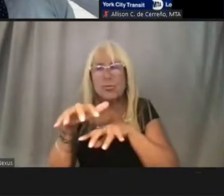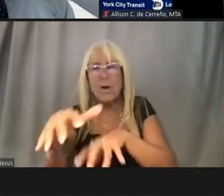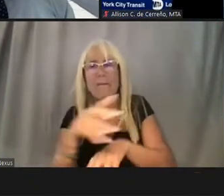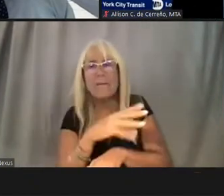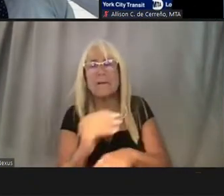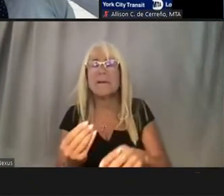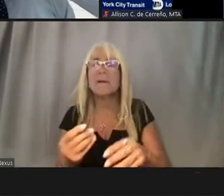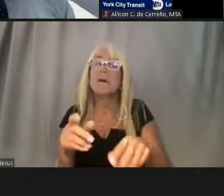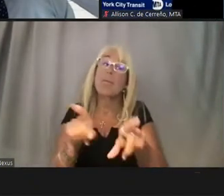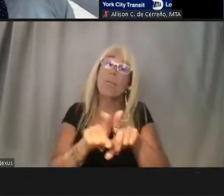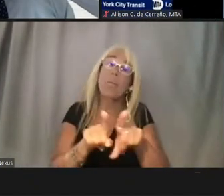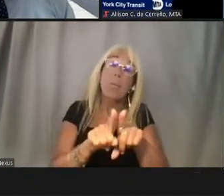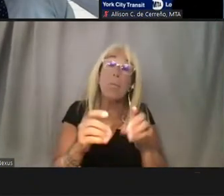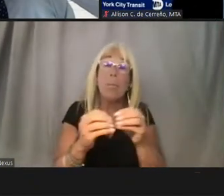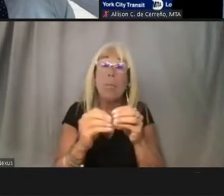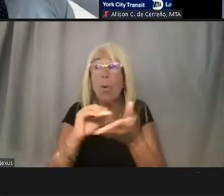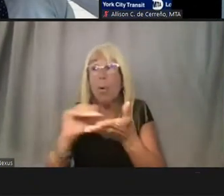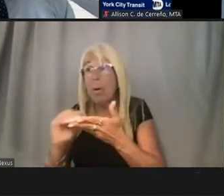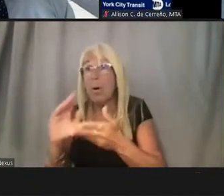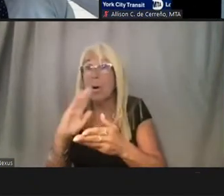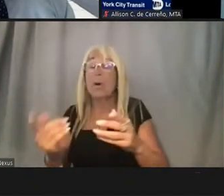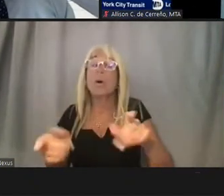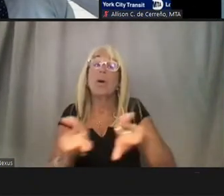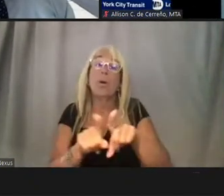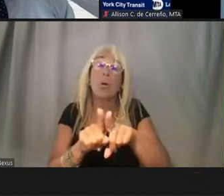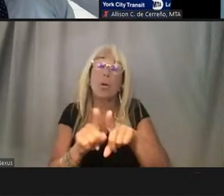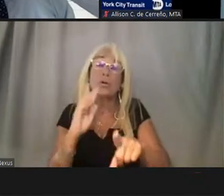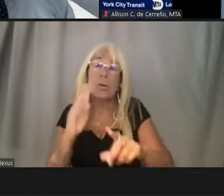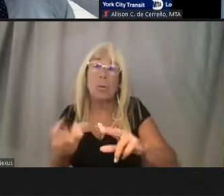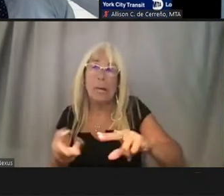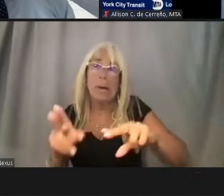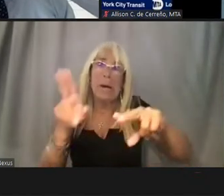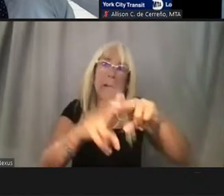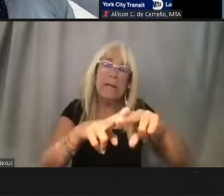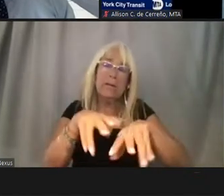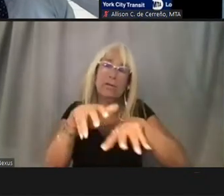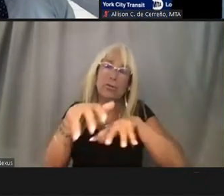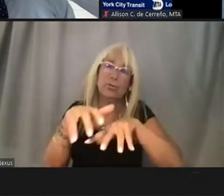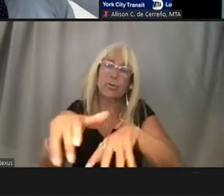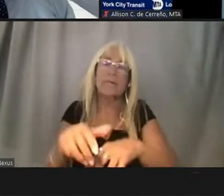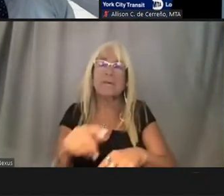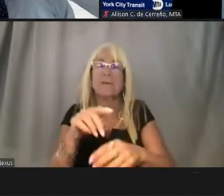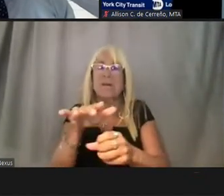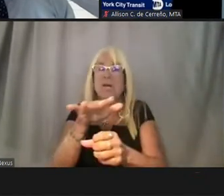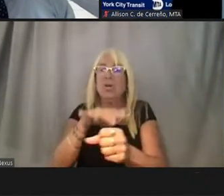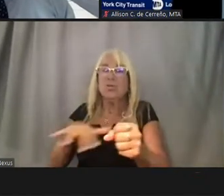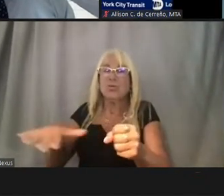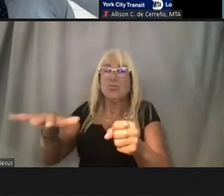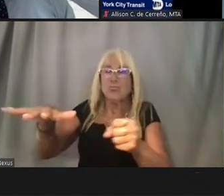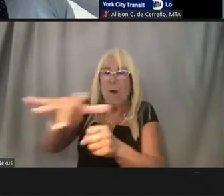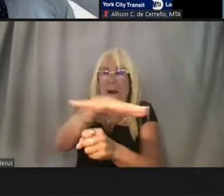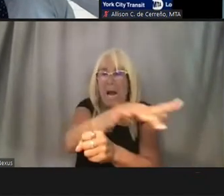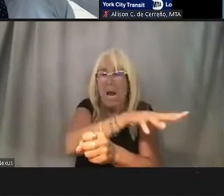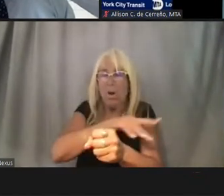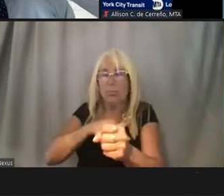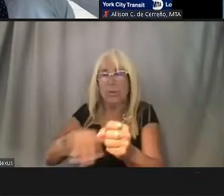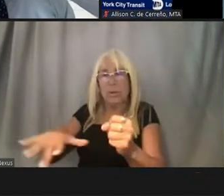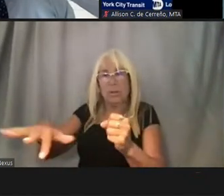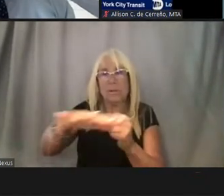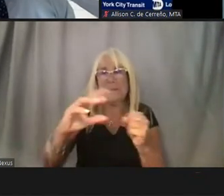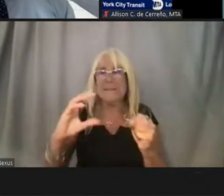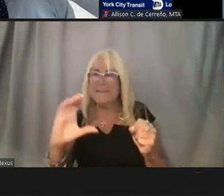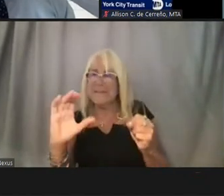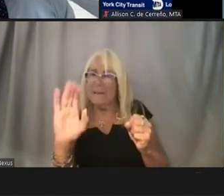increased traffic diversions in areas surrounding the CBD including increases along lacrosse Bronx and the